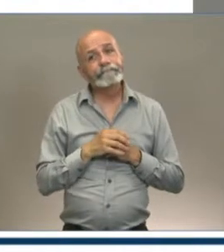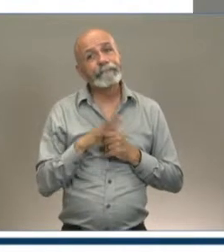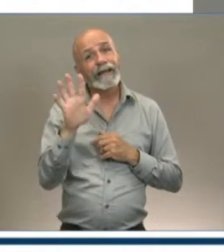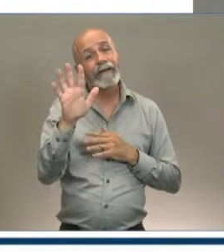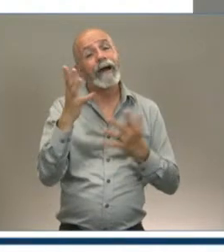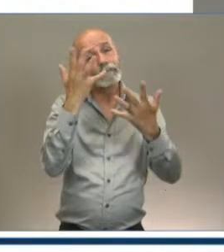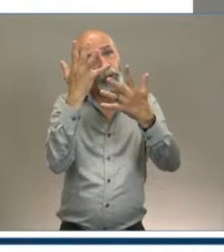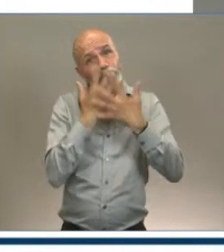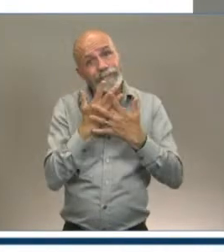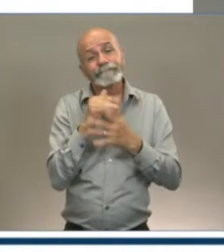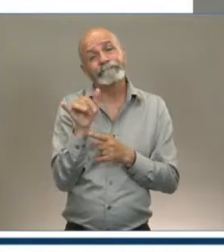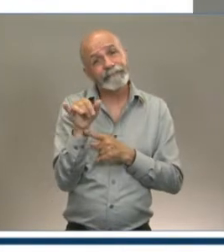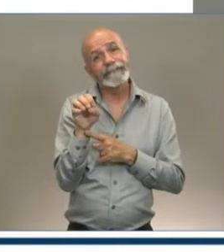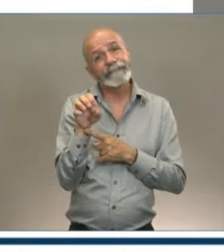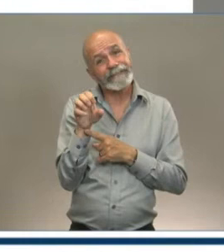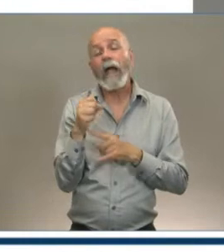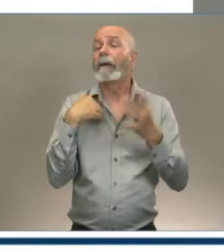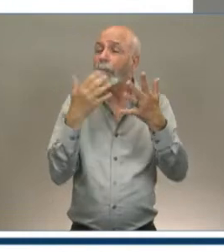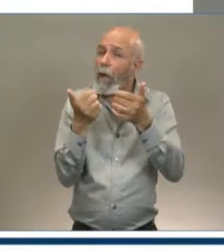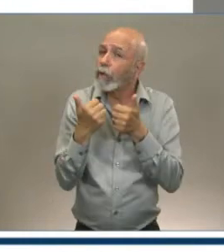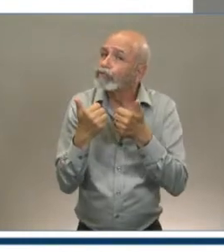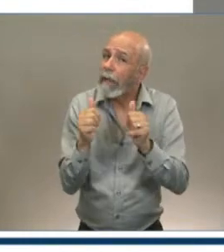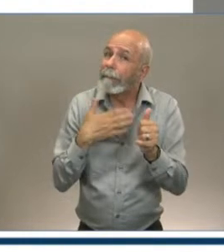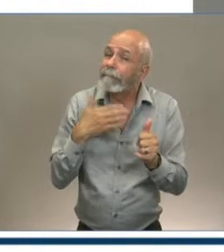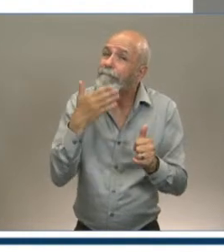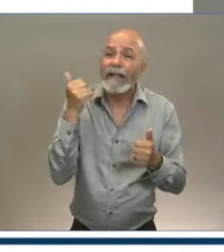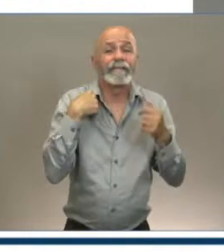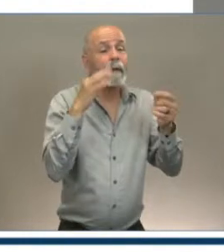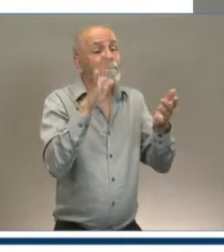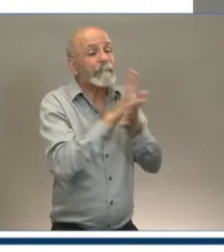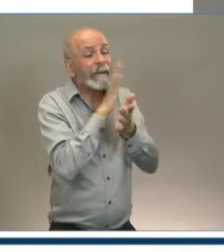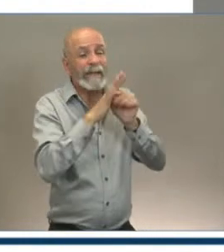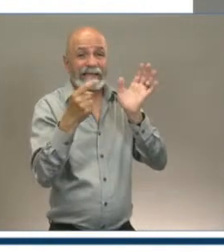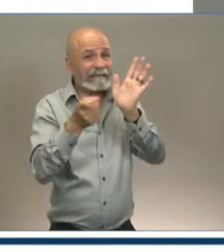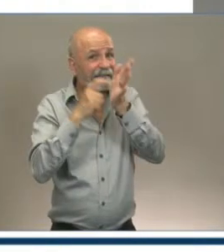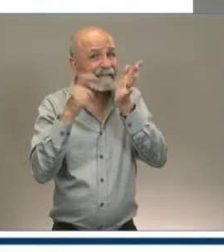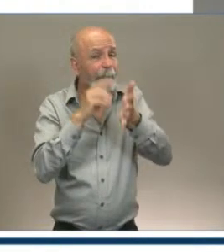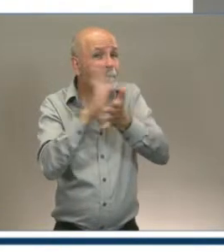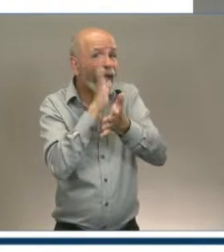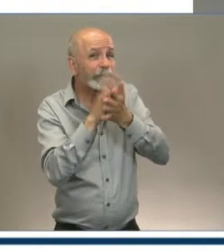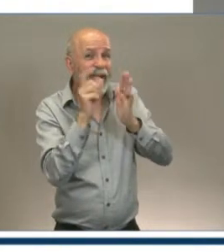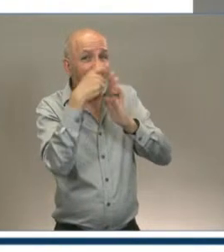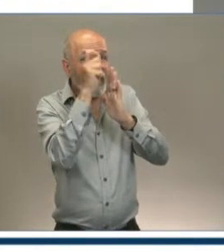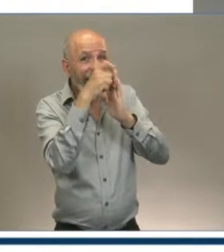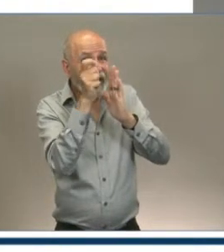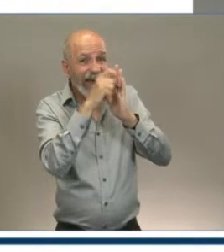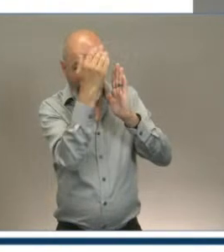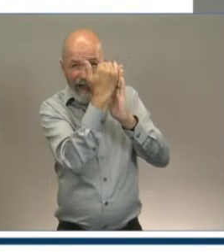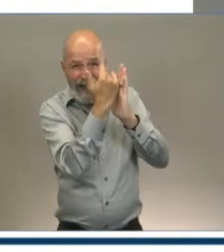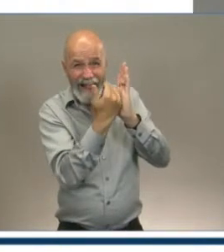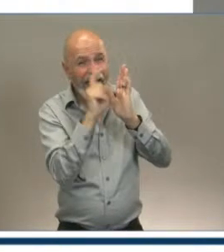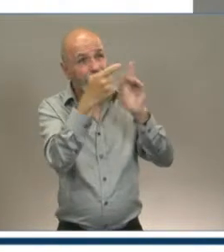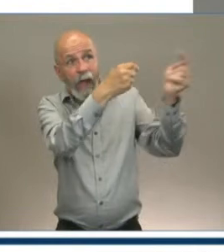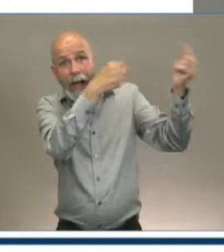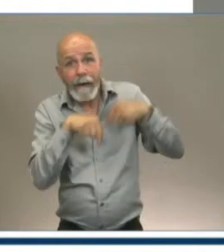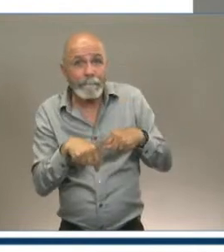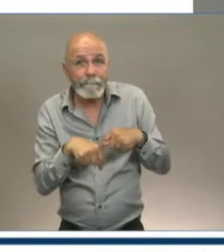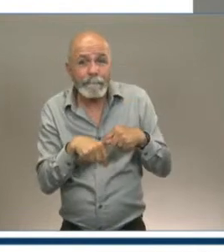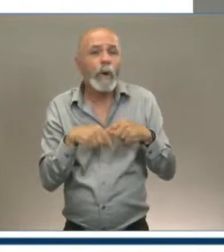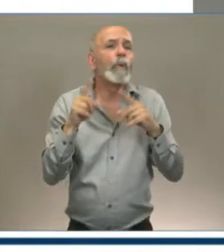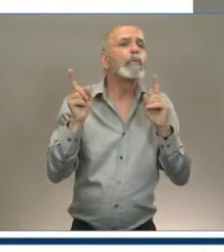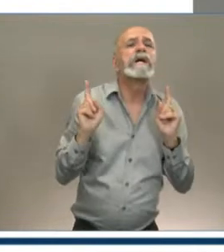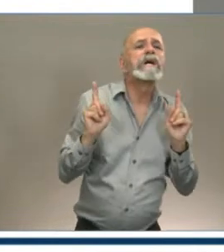our best to make sure the requirements about who can come, and if you are allowed to come, what is the documentation